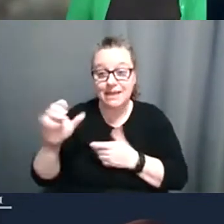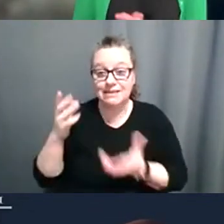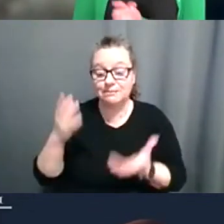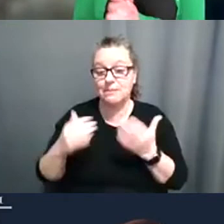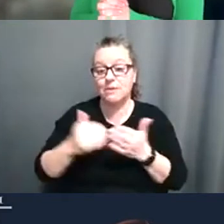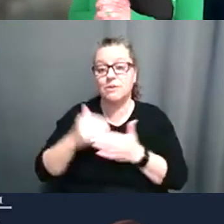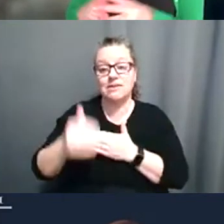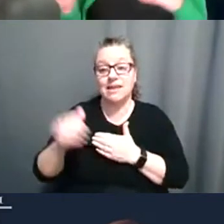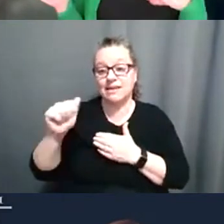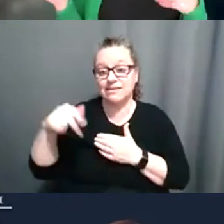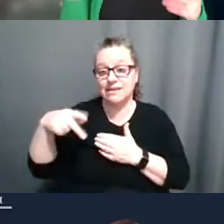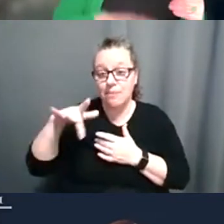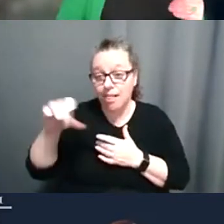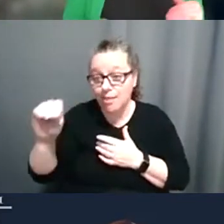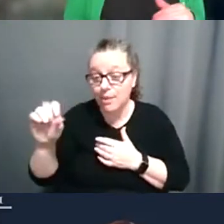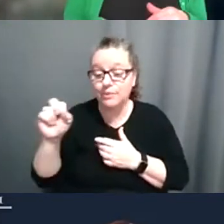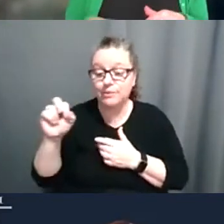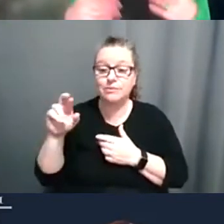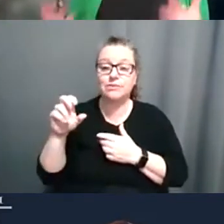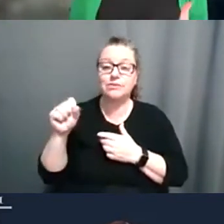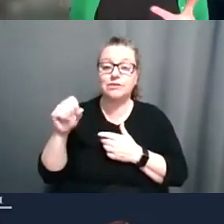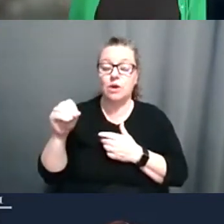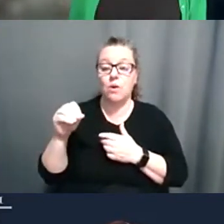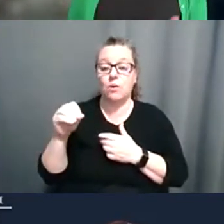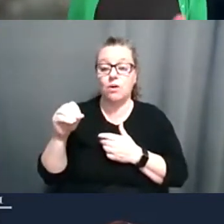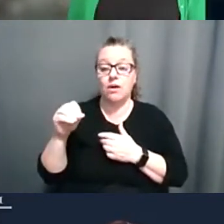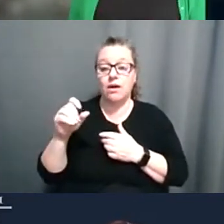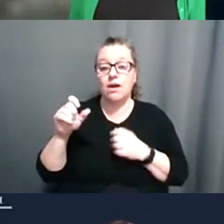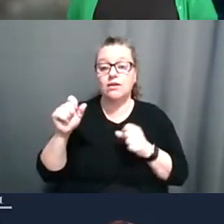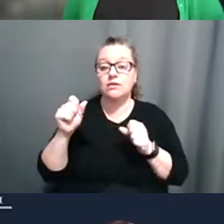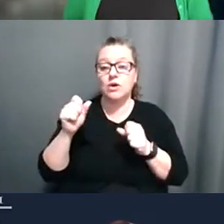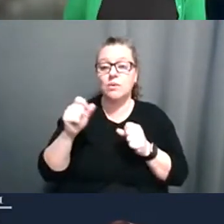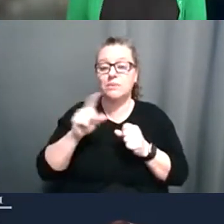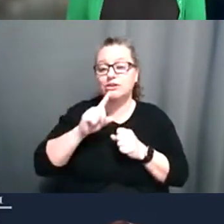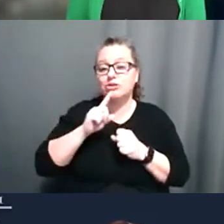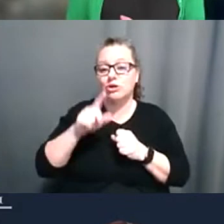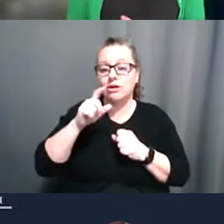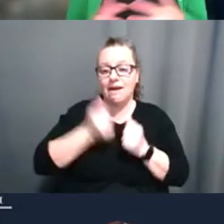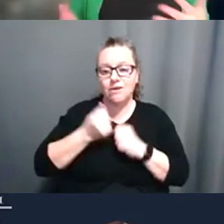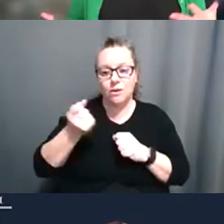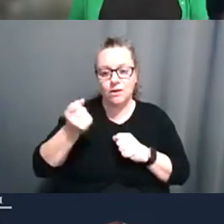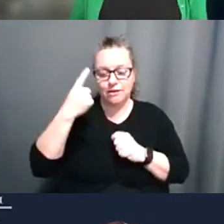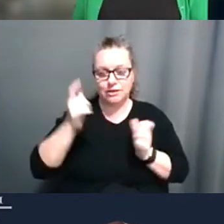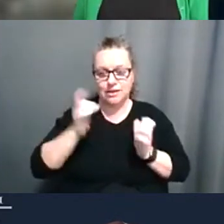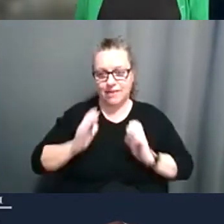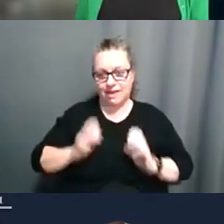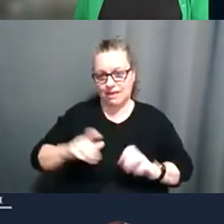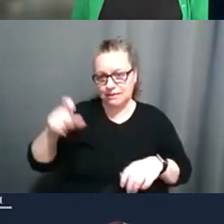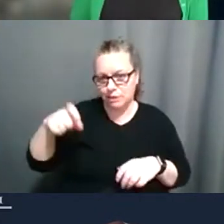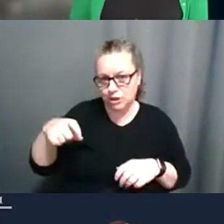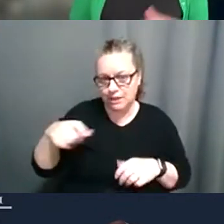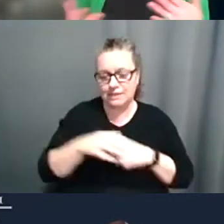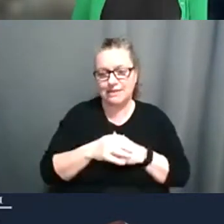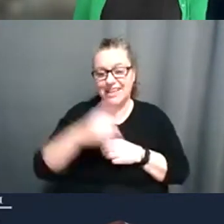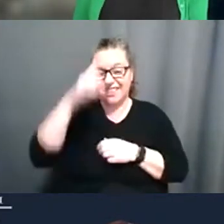Apollo. So in addition to ensuring everyone understands the customer needs, just the need to think like a kid,